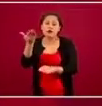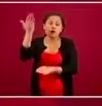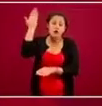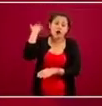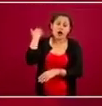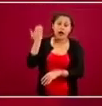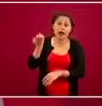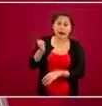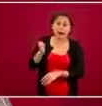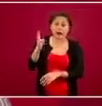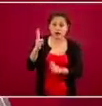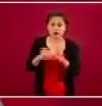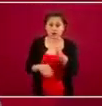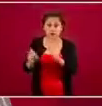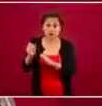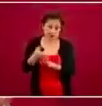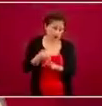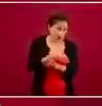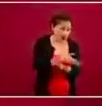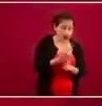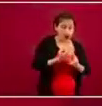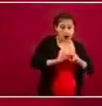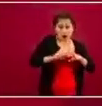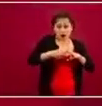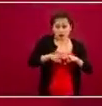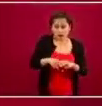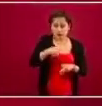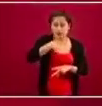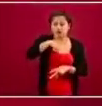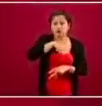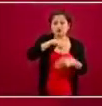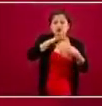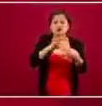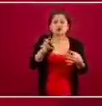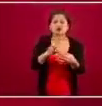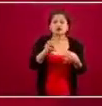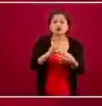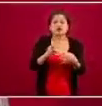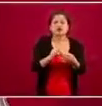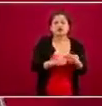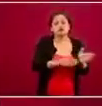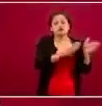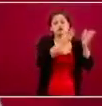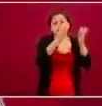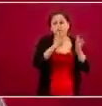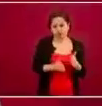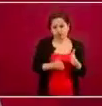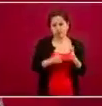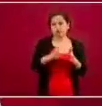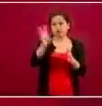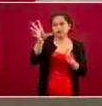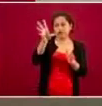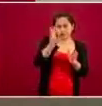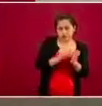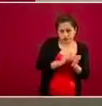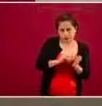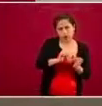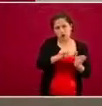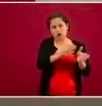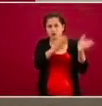make estimations based on the past. So we have been preparing for this for weeks. We have